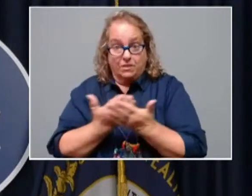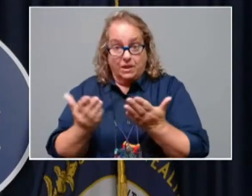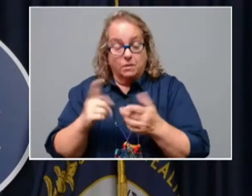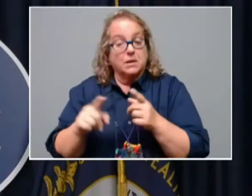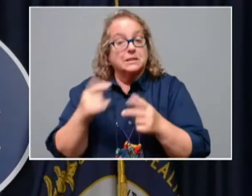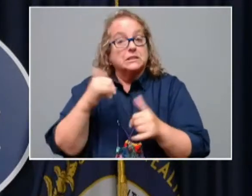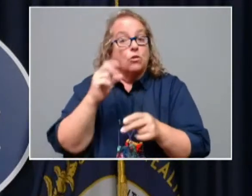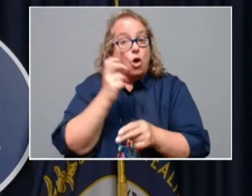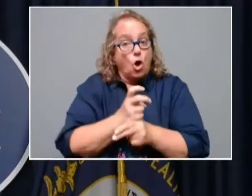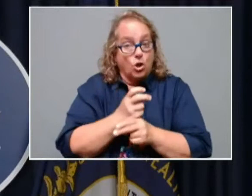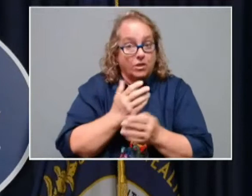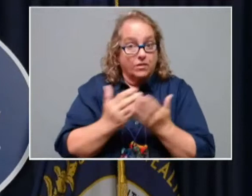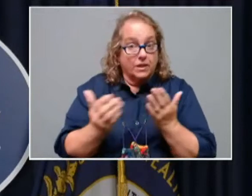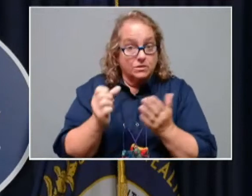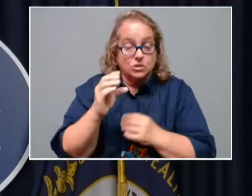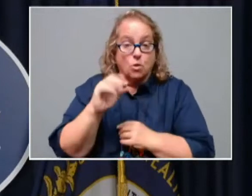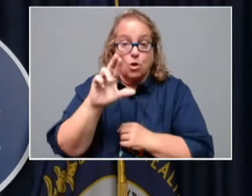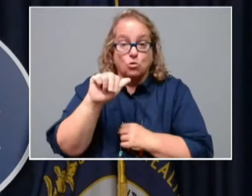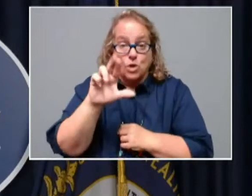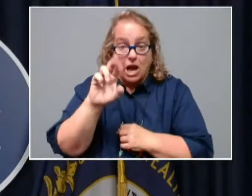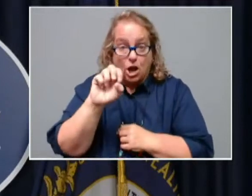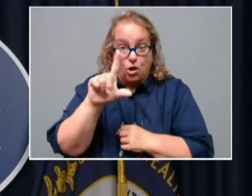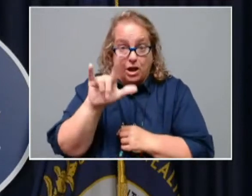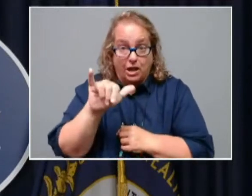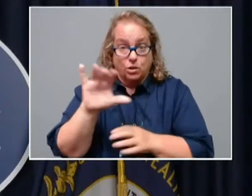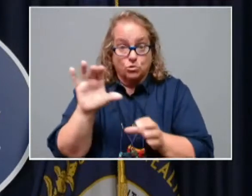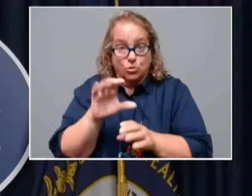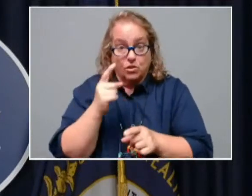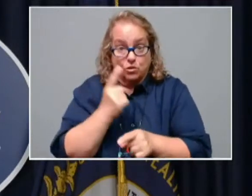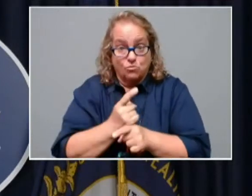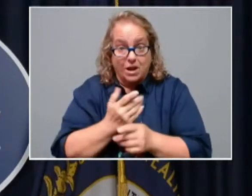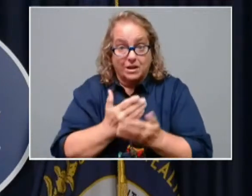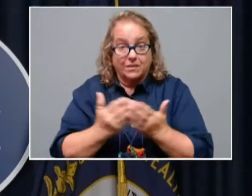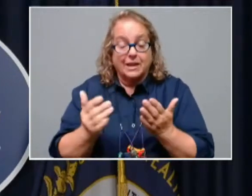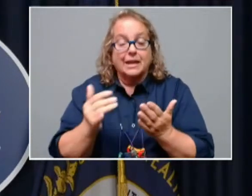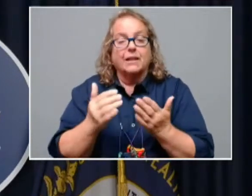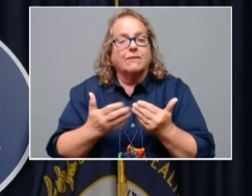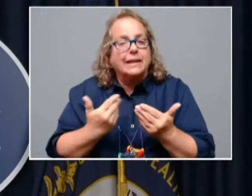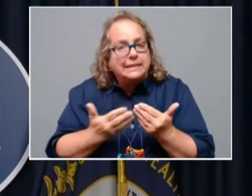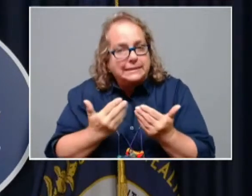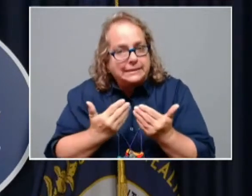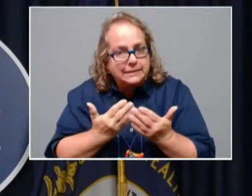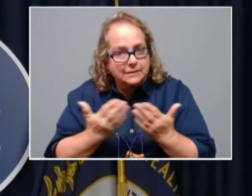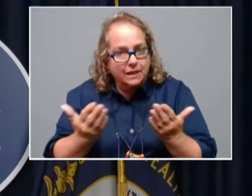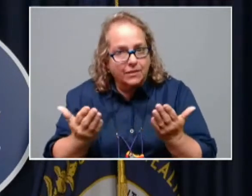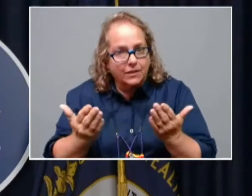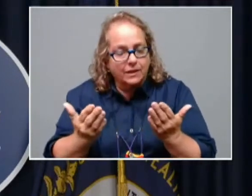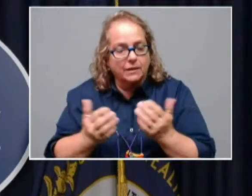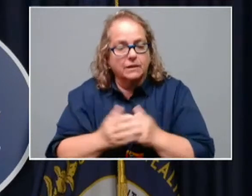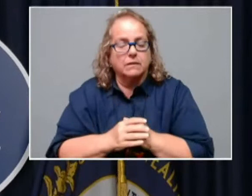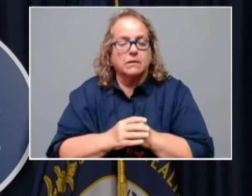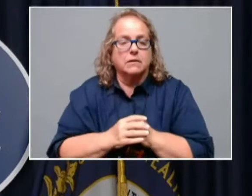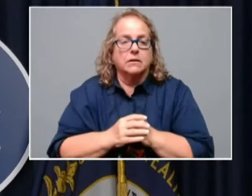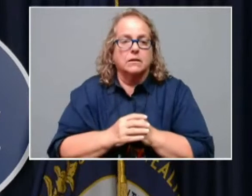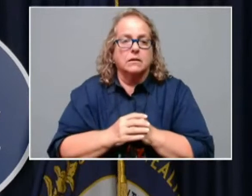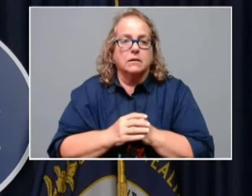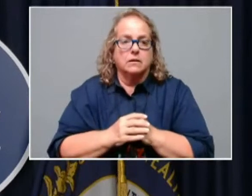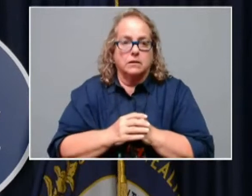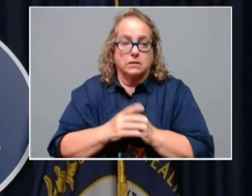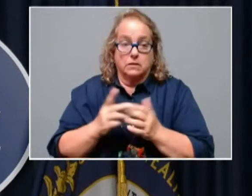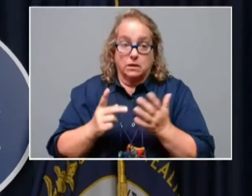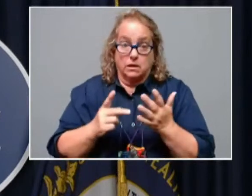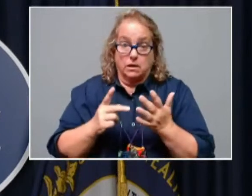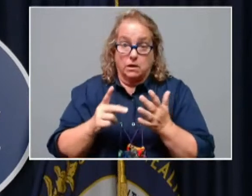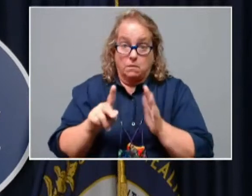And, you know, rarely is doing the right thing the easy thing. The policy decisions now,